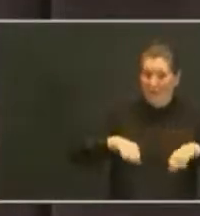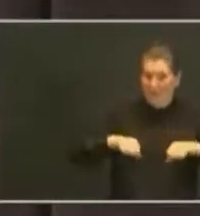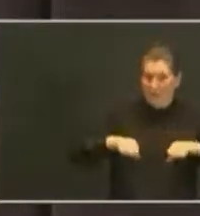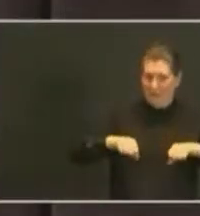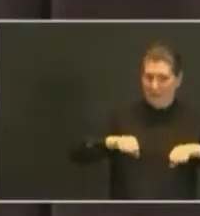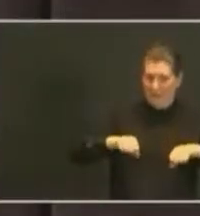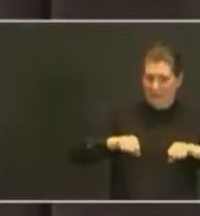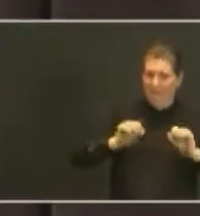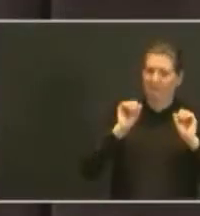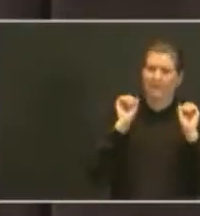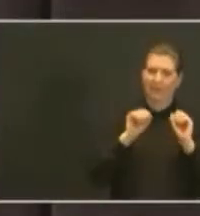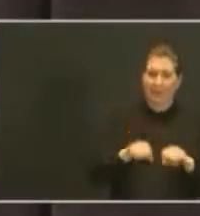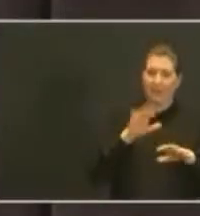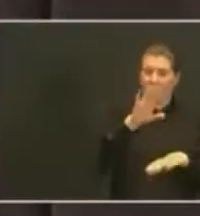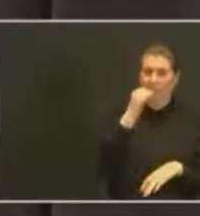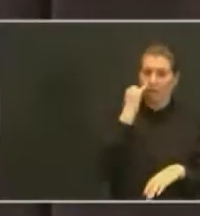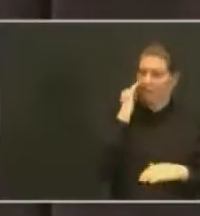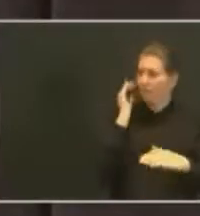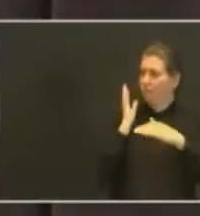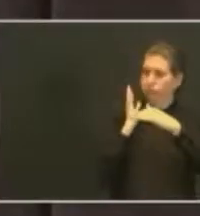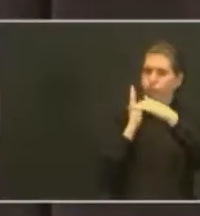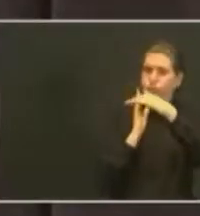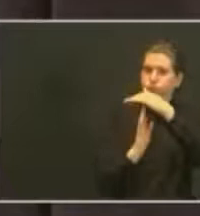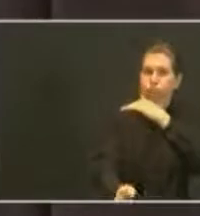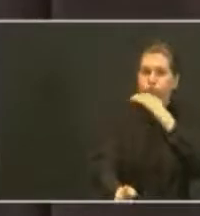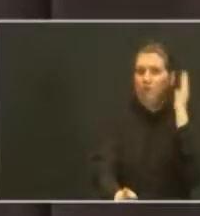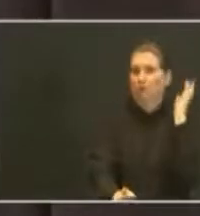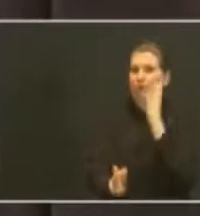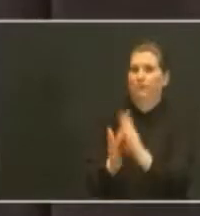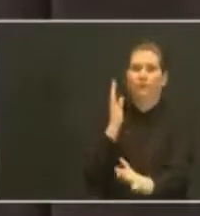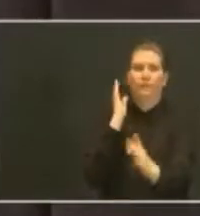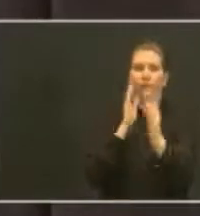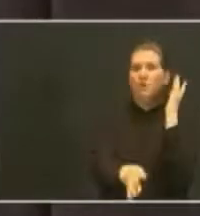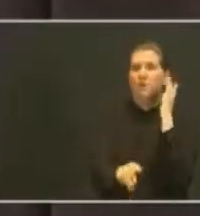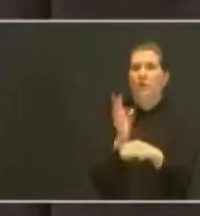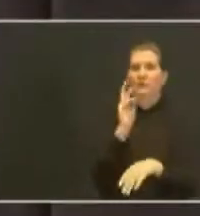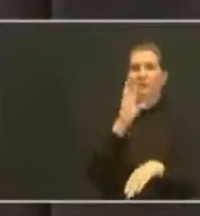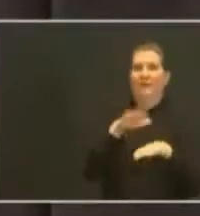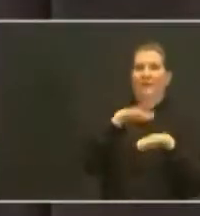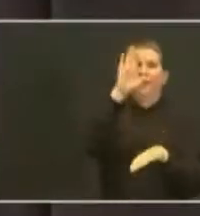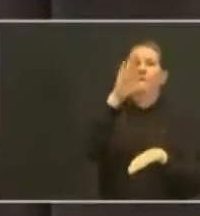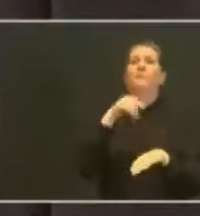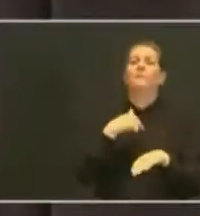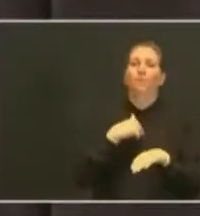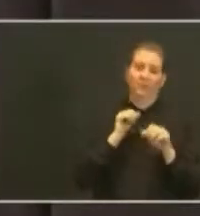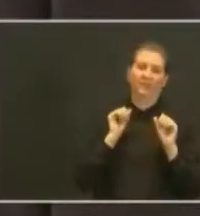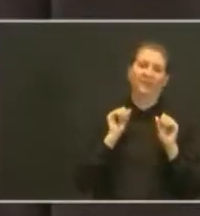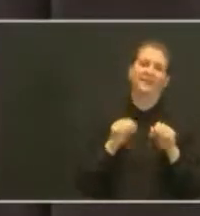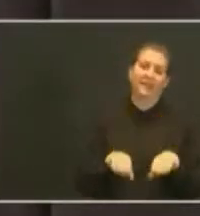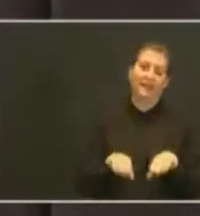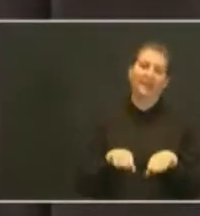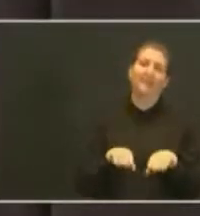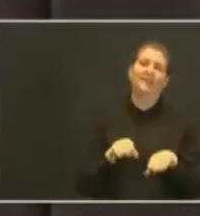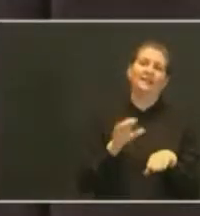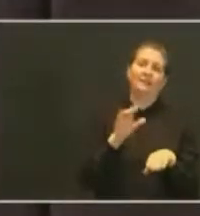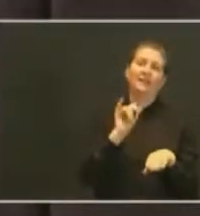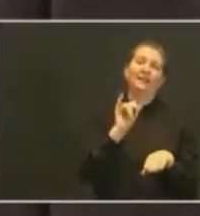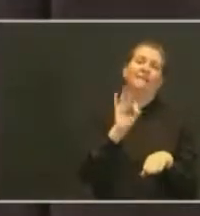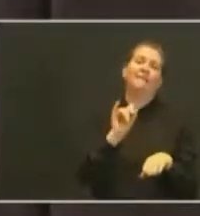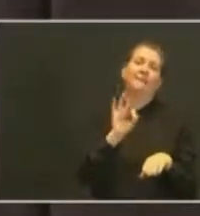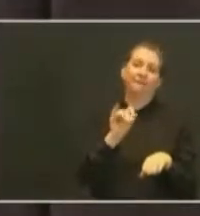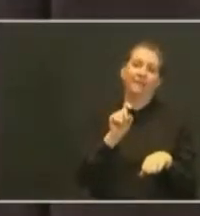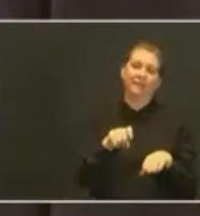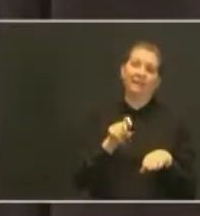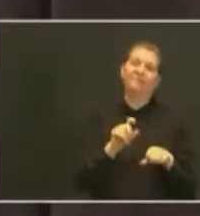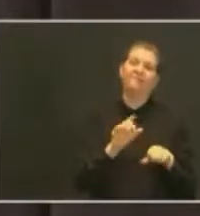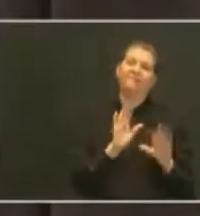overwhelming that people 65 and older starting now are vaccinating, we do have the ability, if we need to